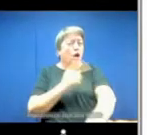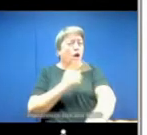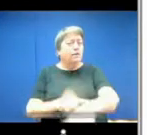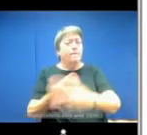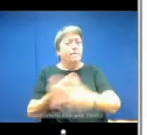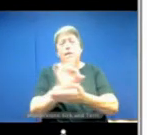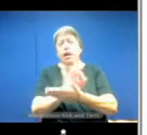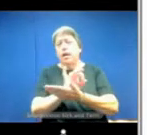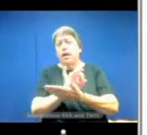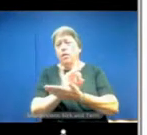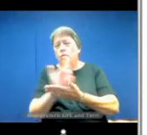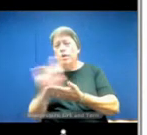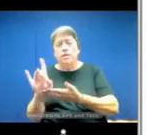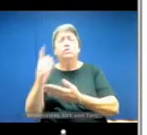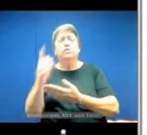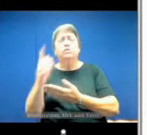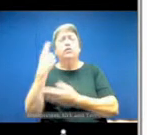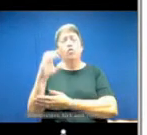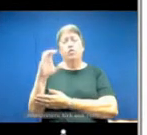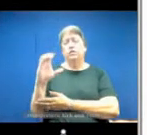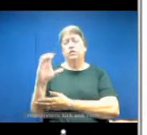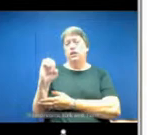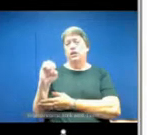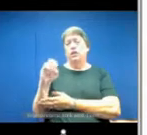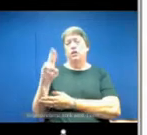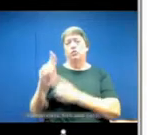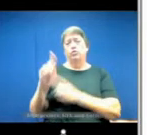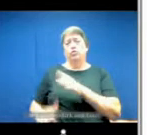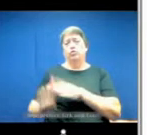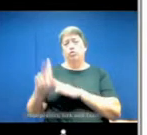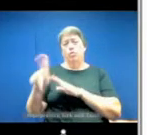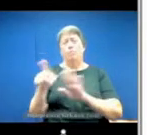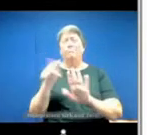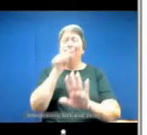so please be patient with the process. It is tedious.